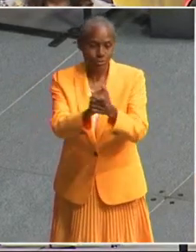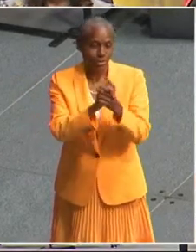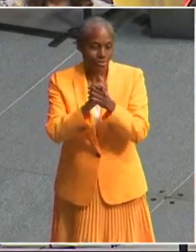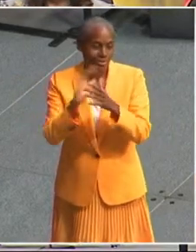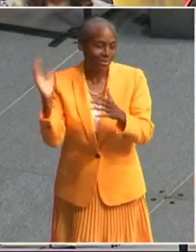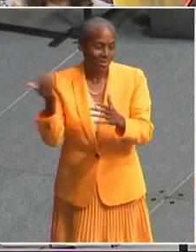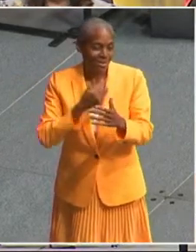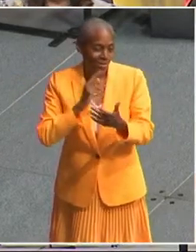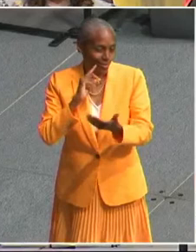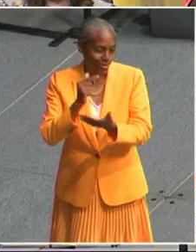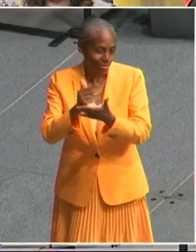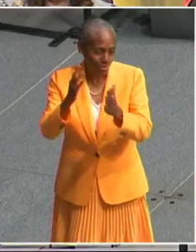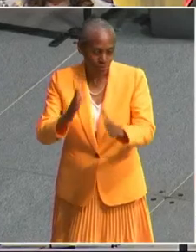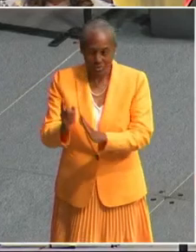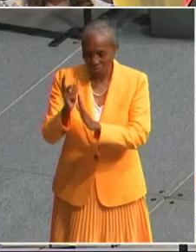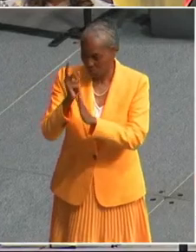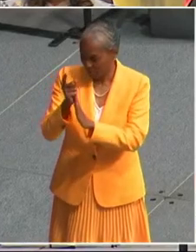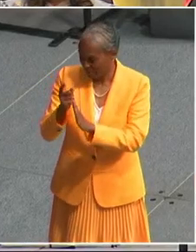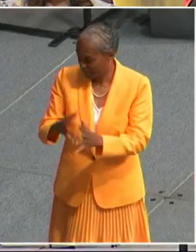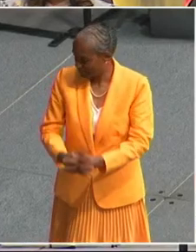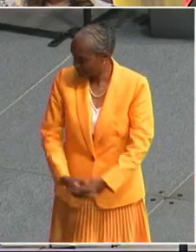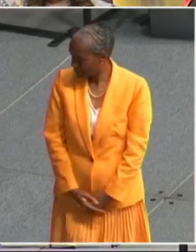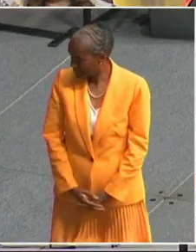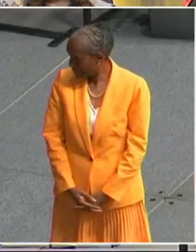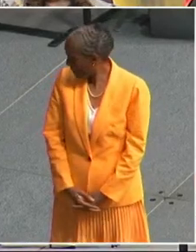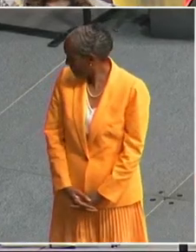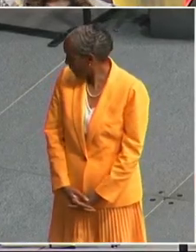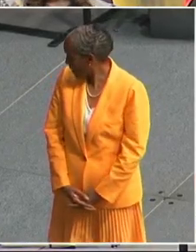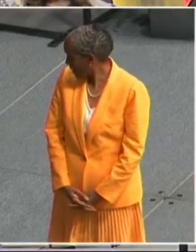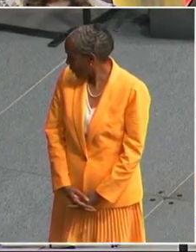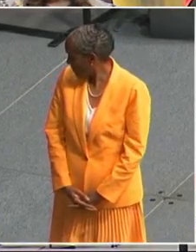our graduates in just a moment.